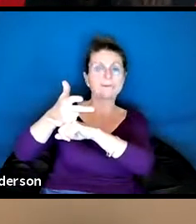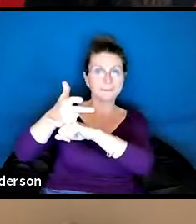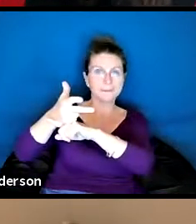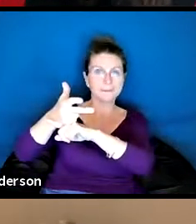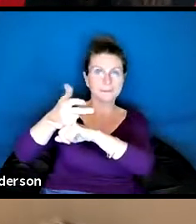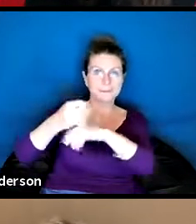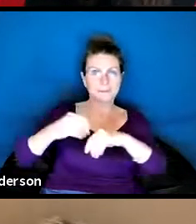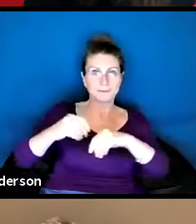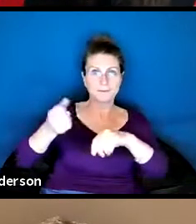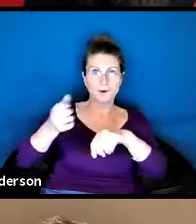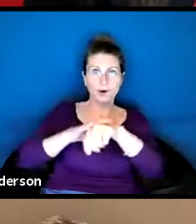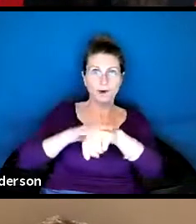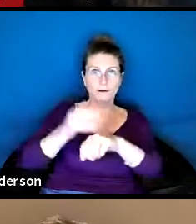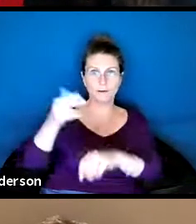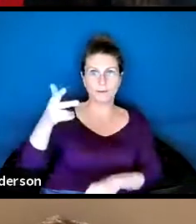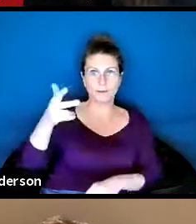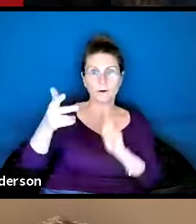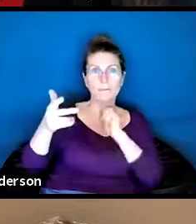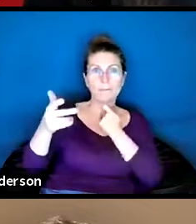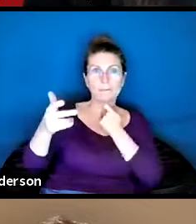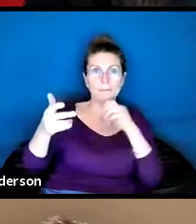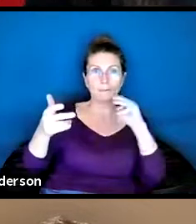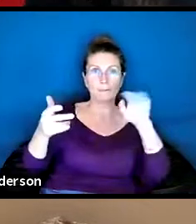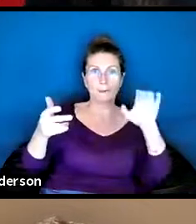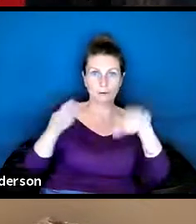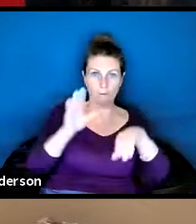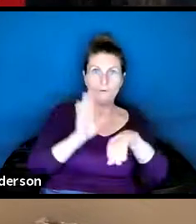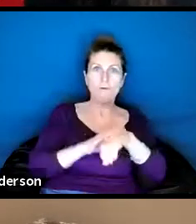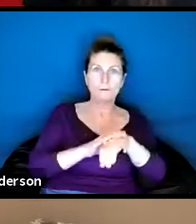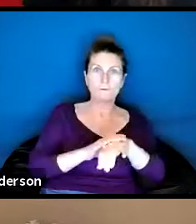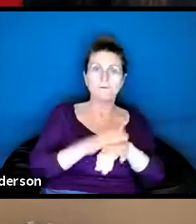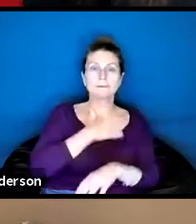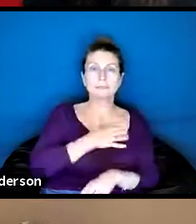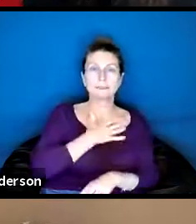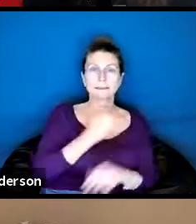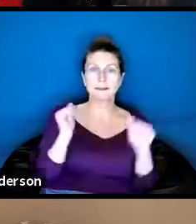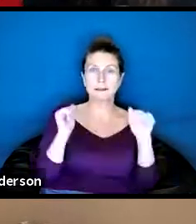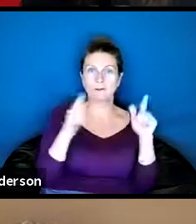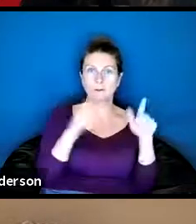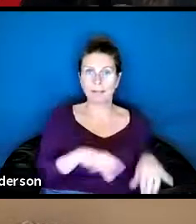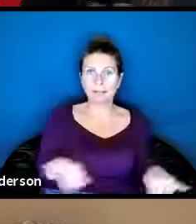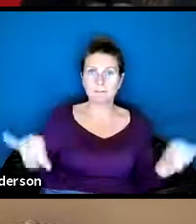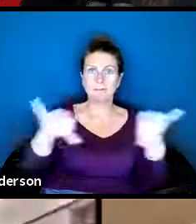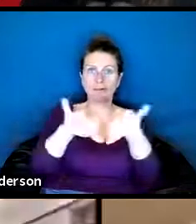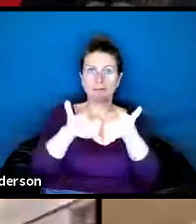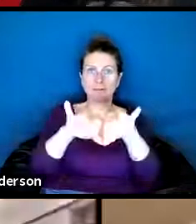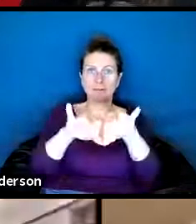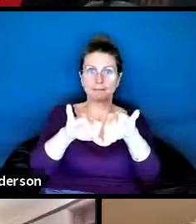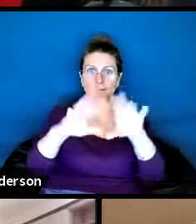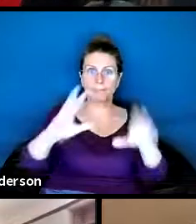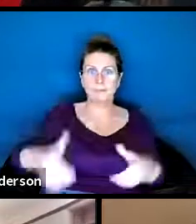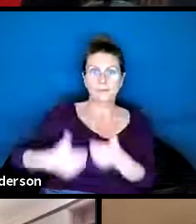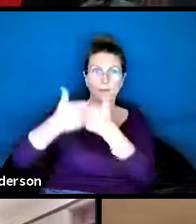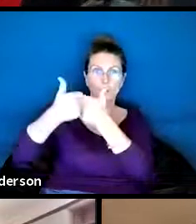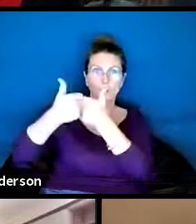and microphone, and we're just going to collectively toast